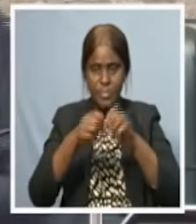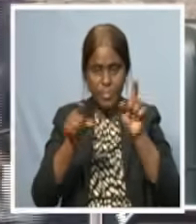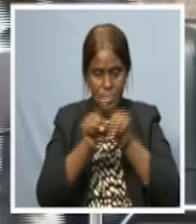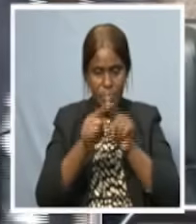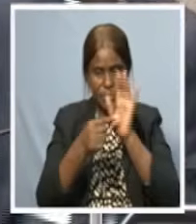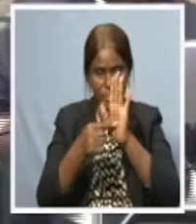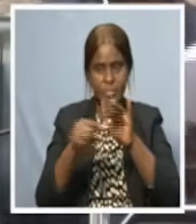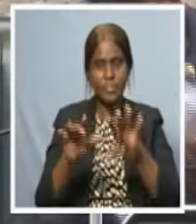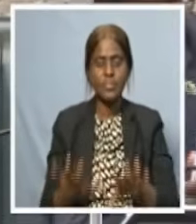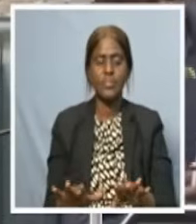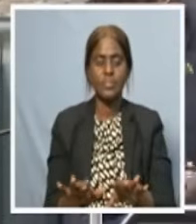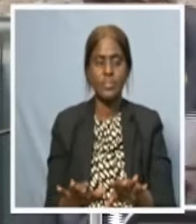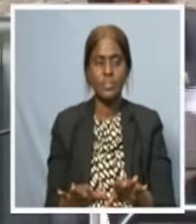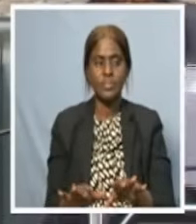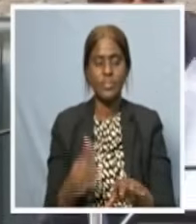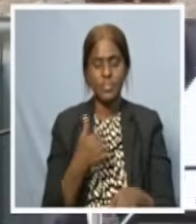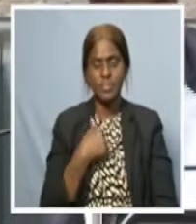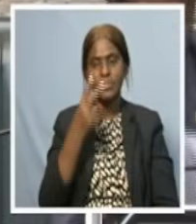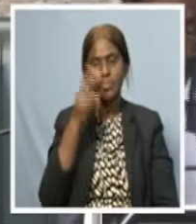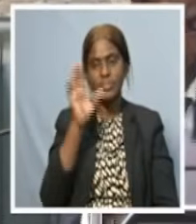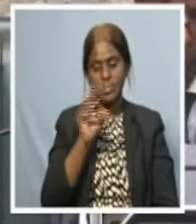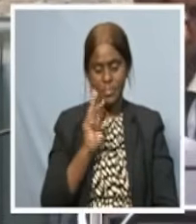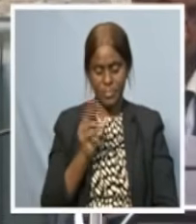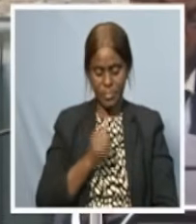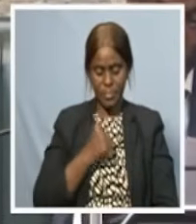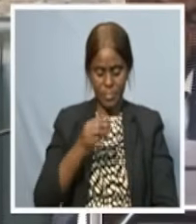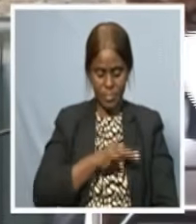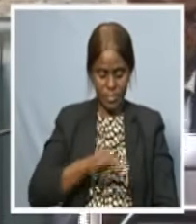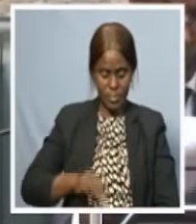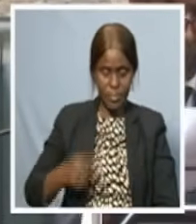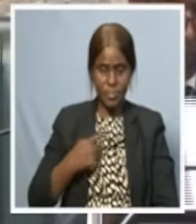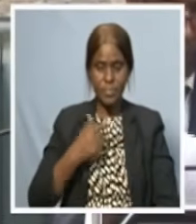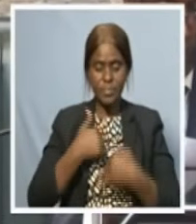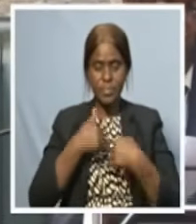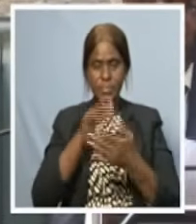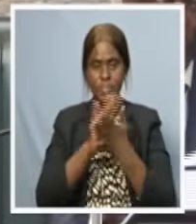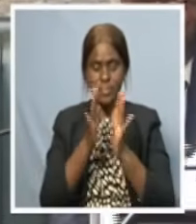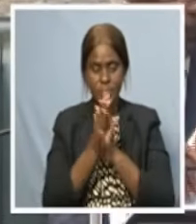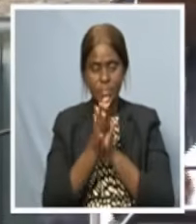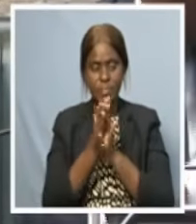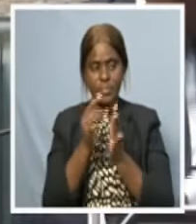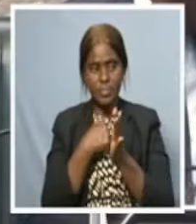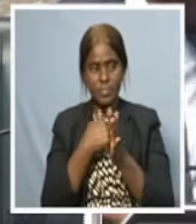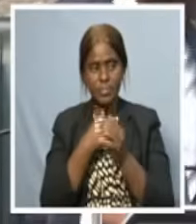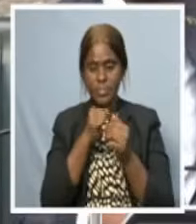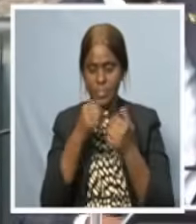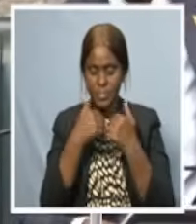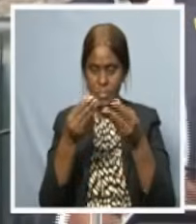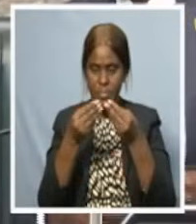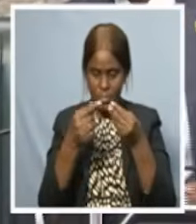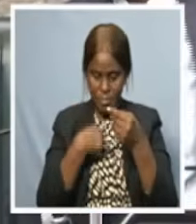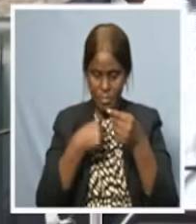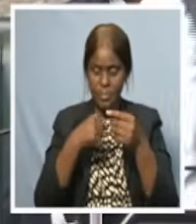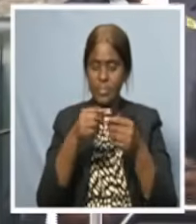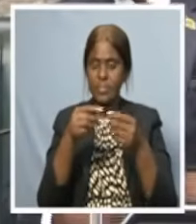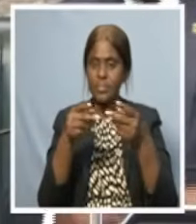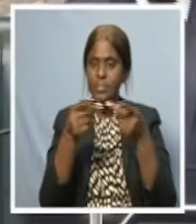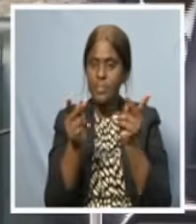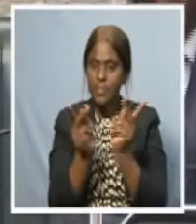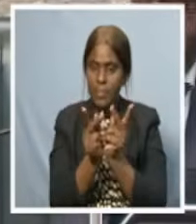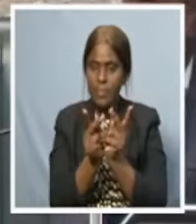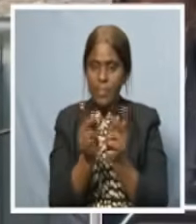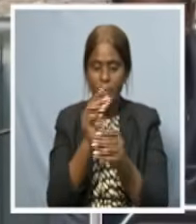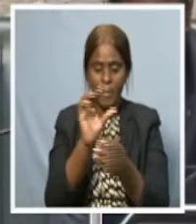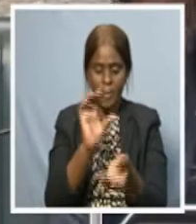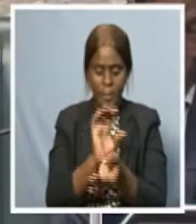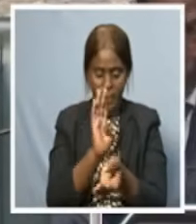as present. I have seen that we as members of parliament have become very casual. Me, when you have given me that facility, when